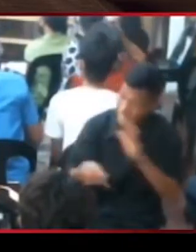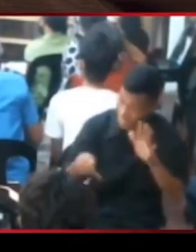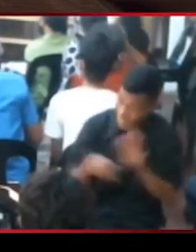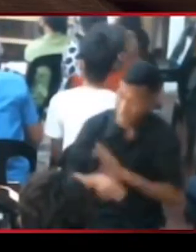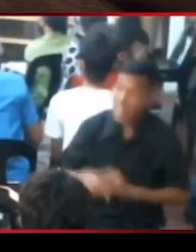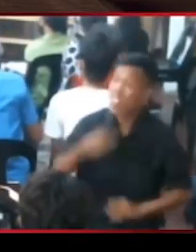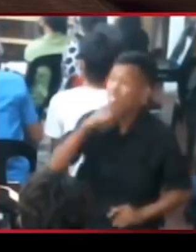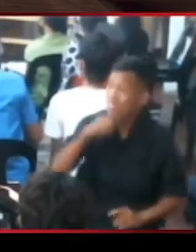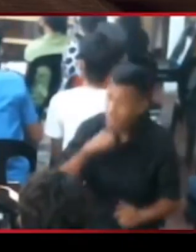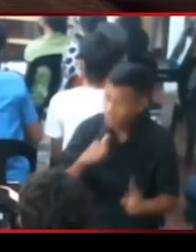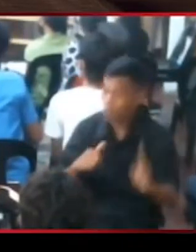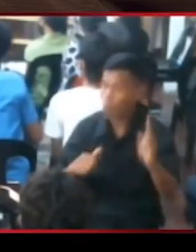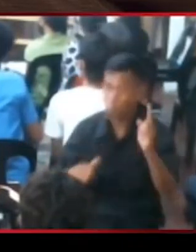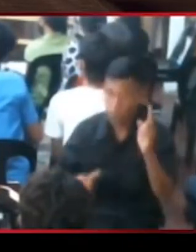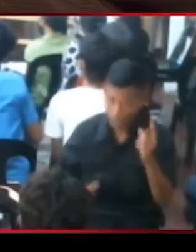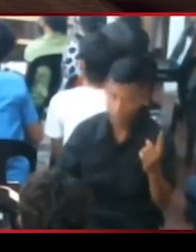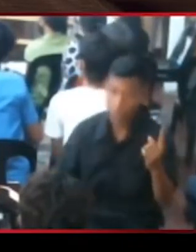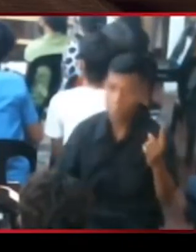just one.